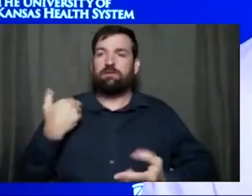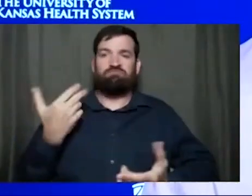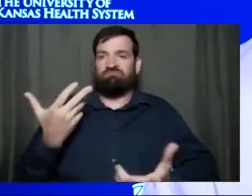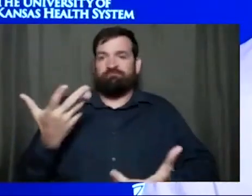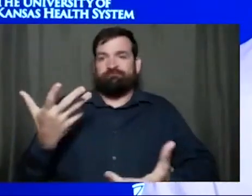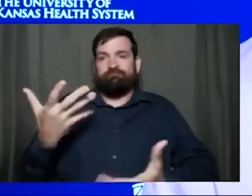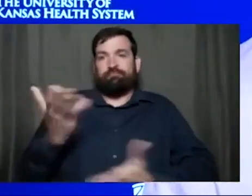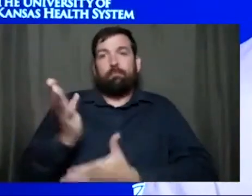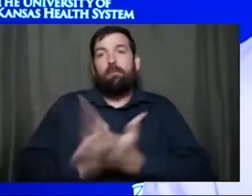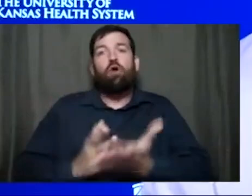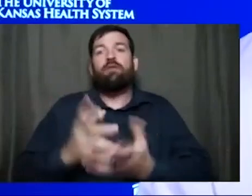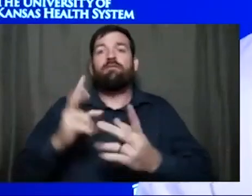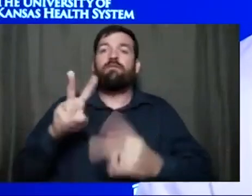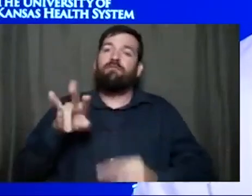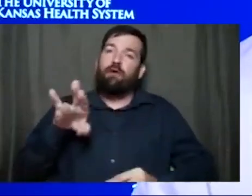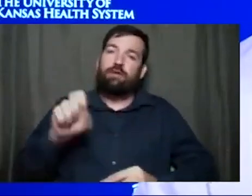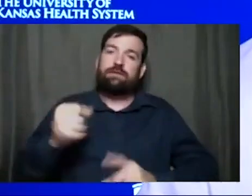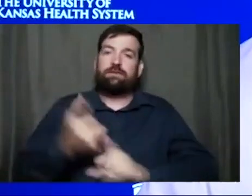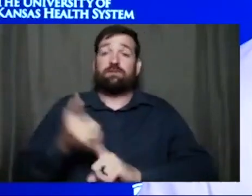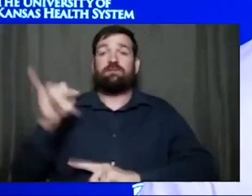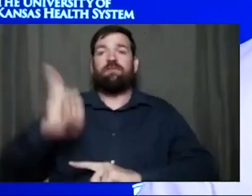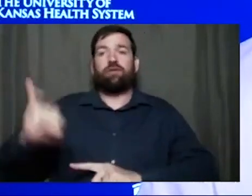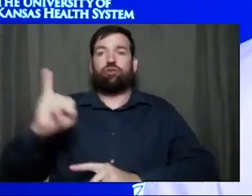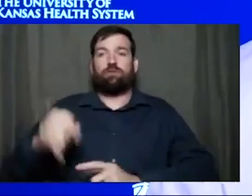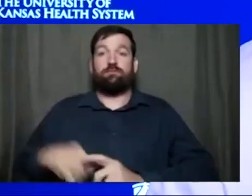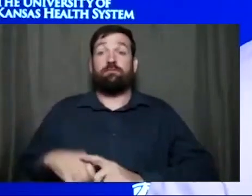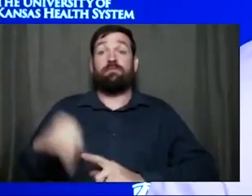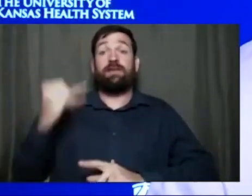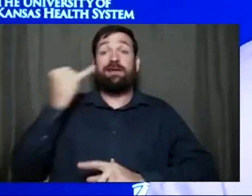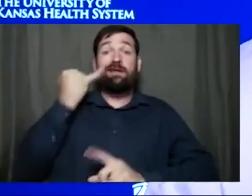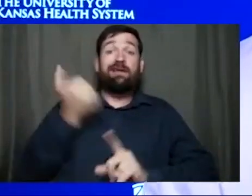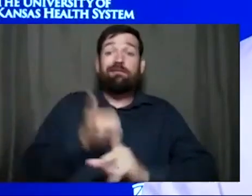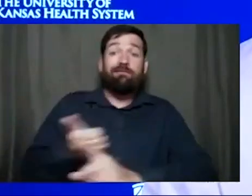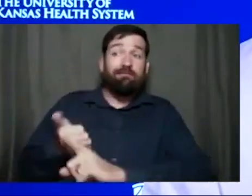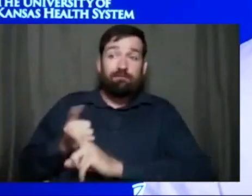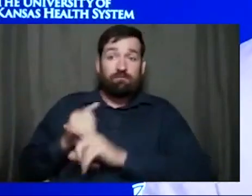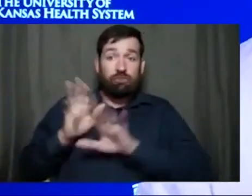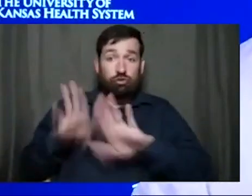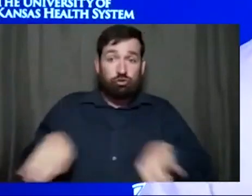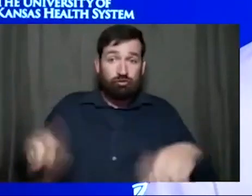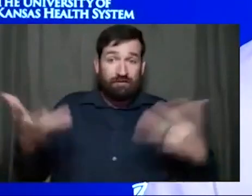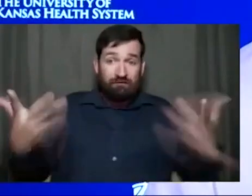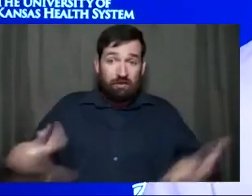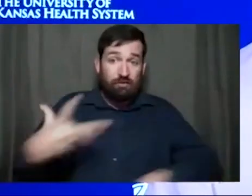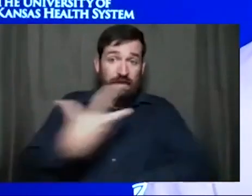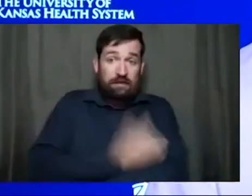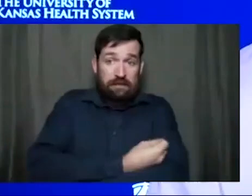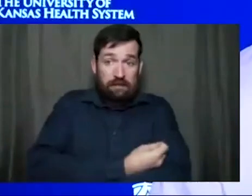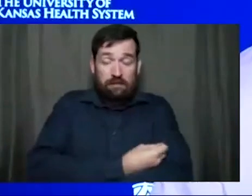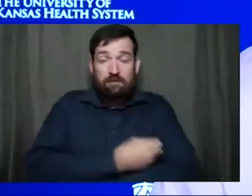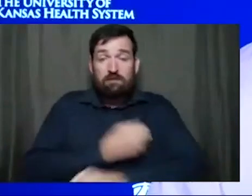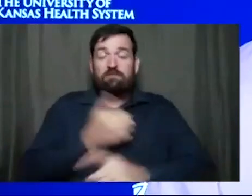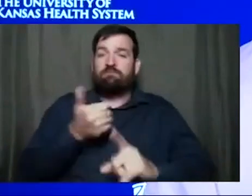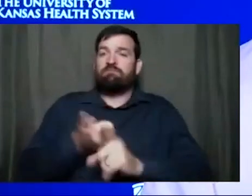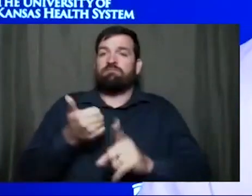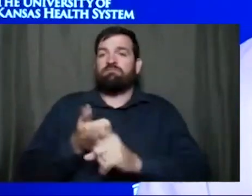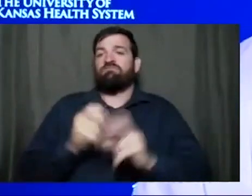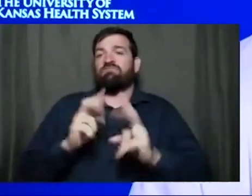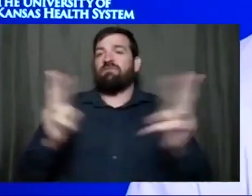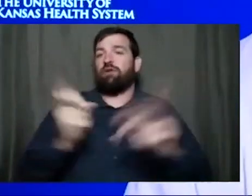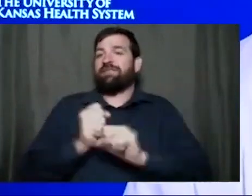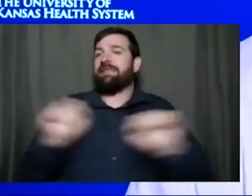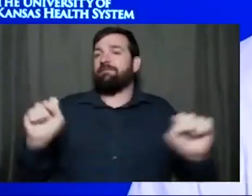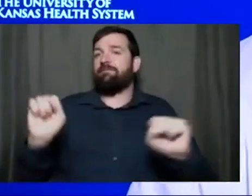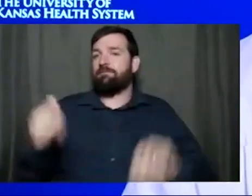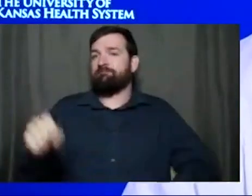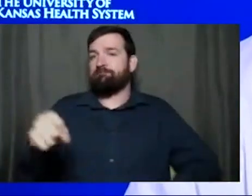and the infection itself. If your children have had the vaccine, right now they continue to be very safe and